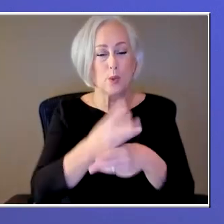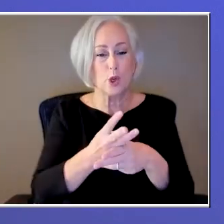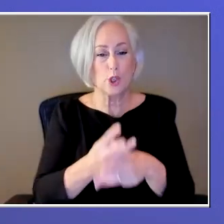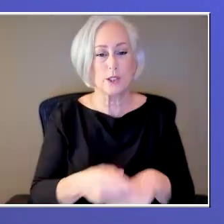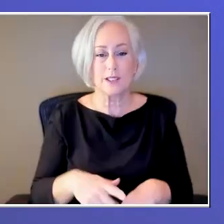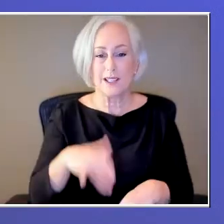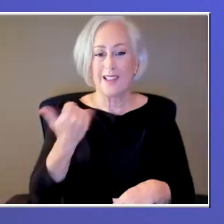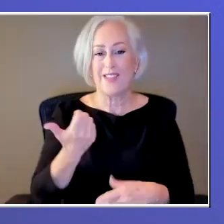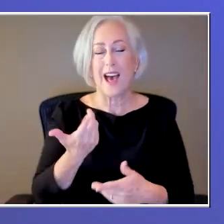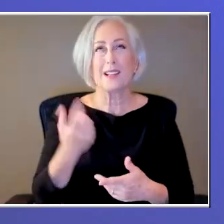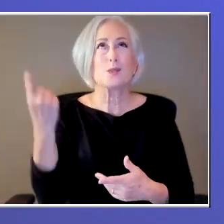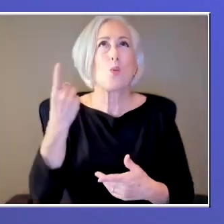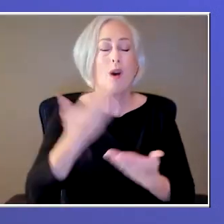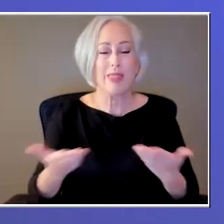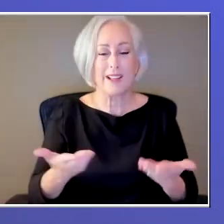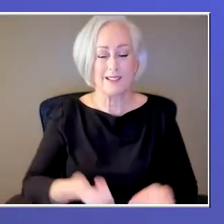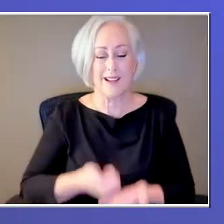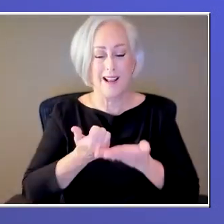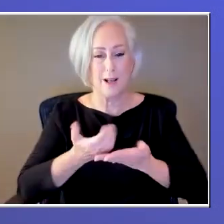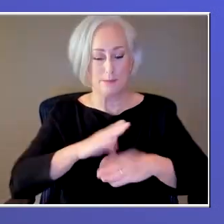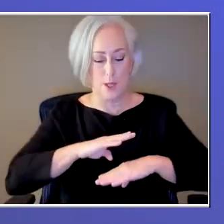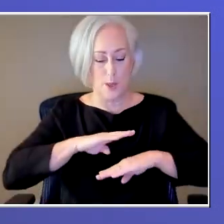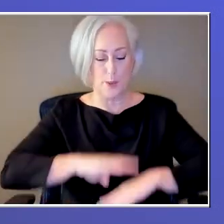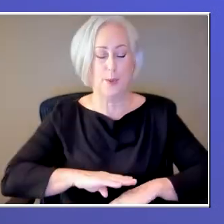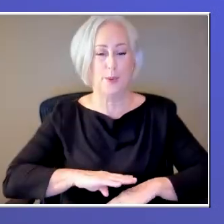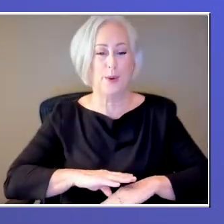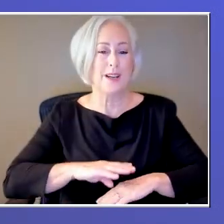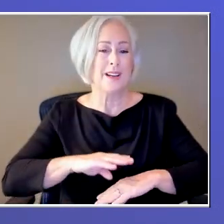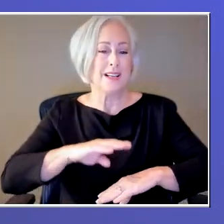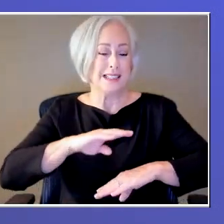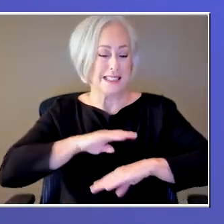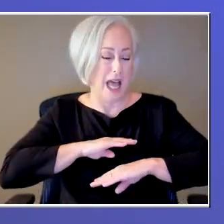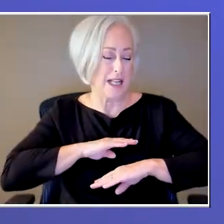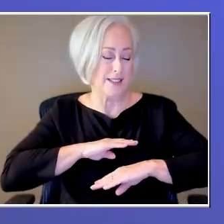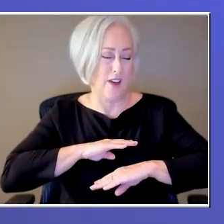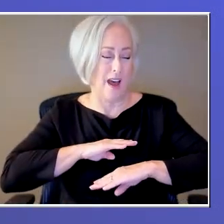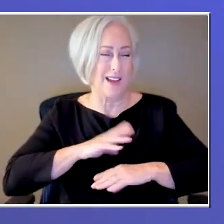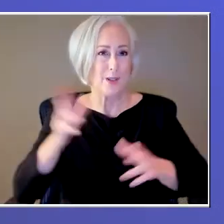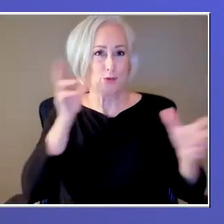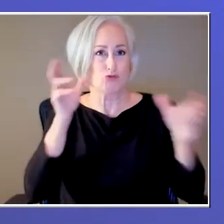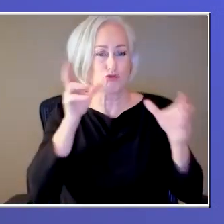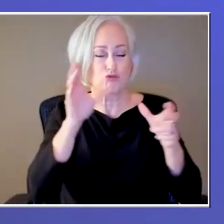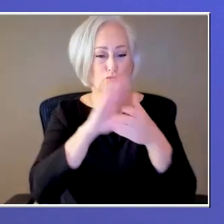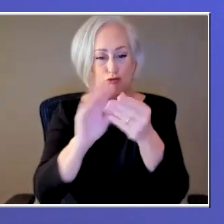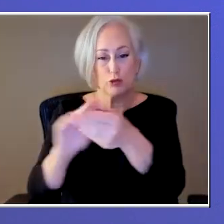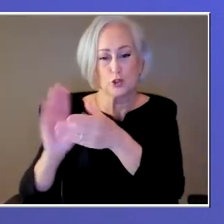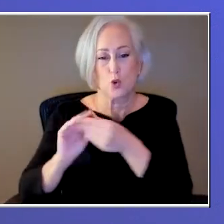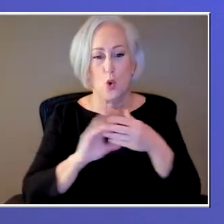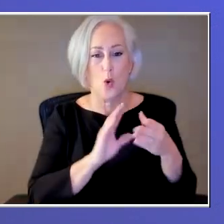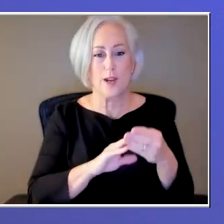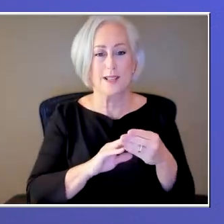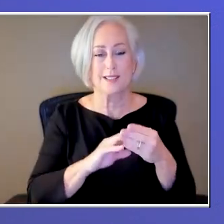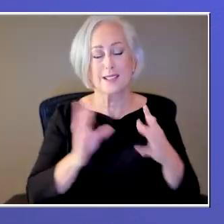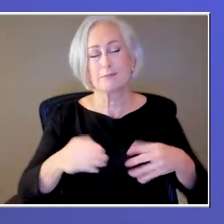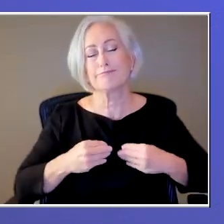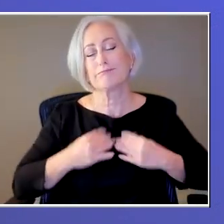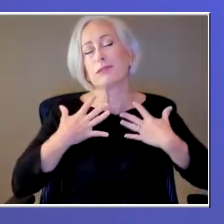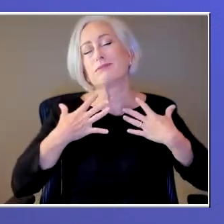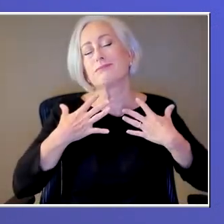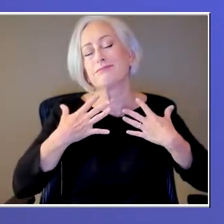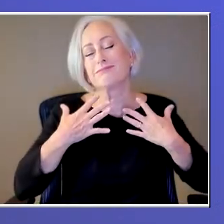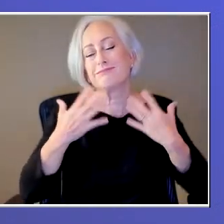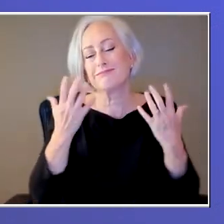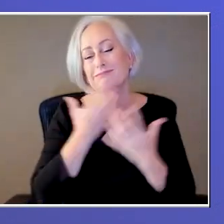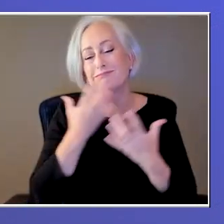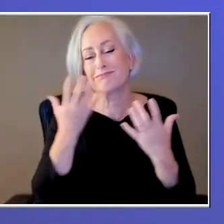satisfiers that helps keep me doing this every day, is being able to hear stories like that. They're so uplifting. And what we do